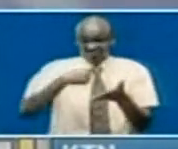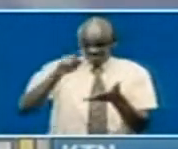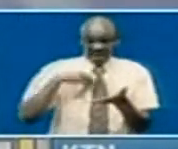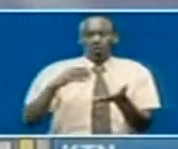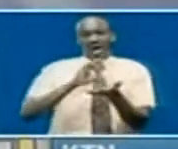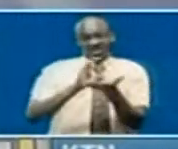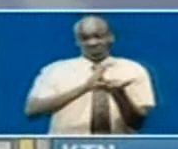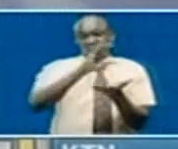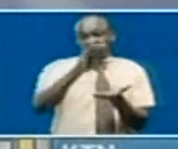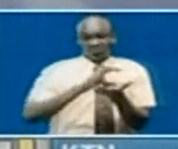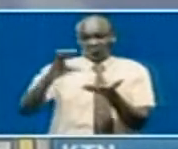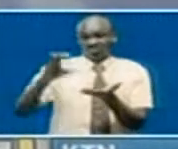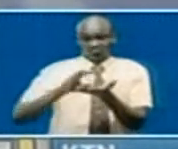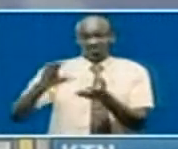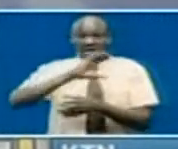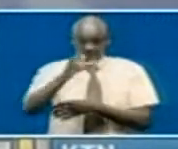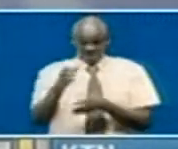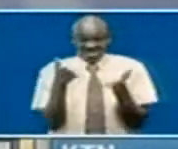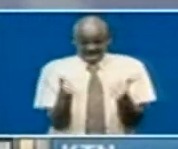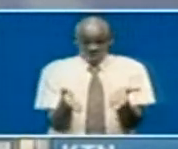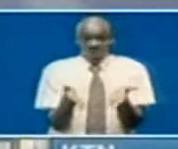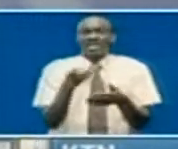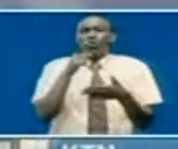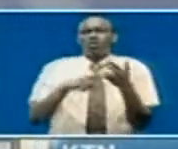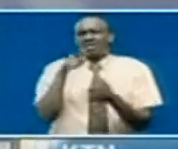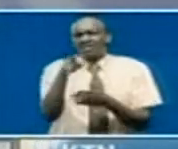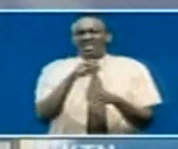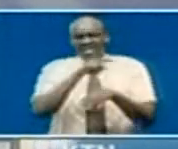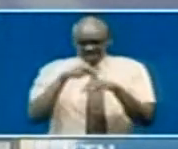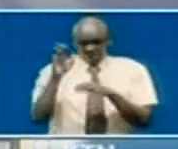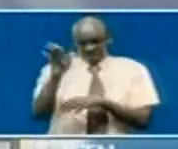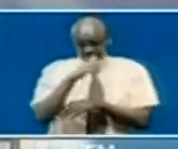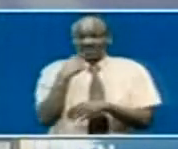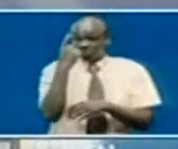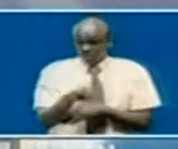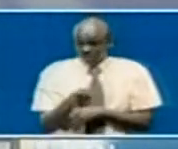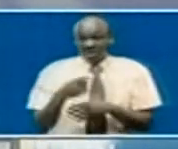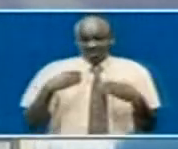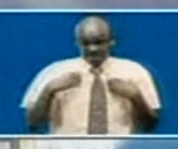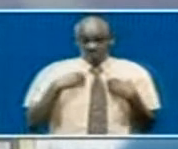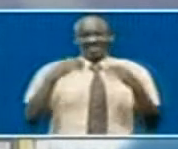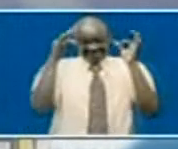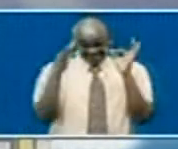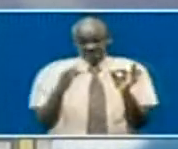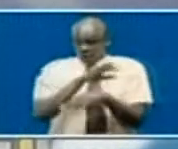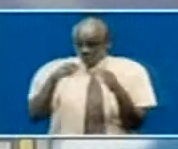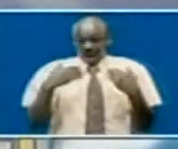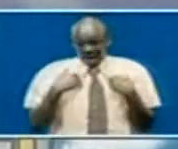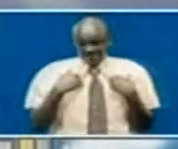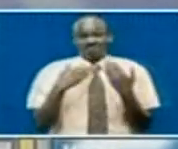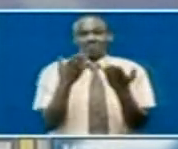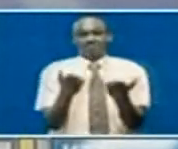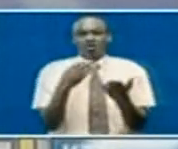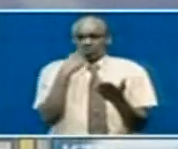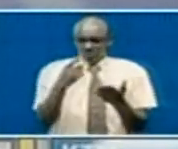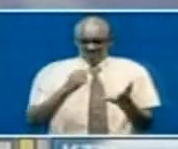of cash to the counties. Now, essentially what the National Assembly has done, it was a unanimous decision by the National Assembly to